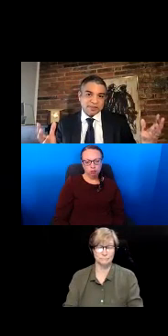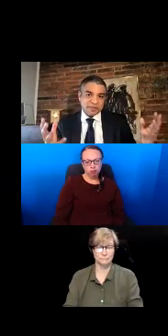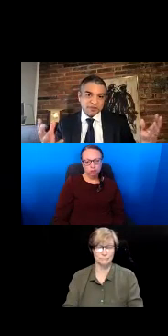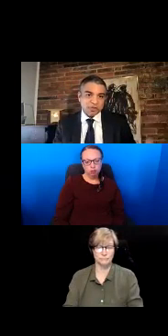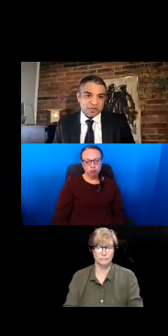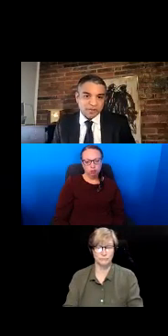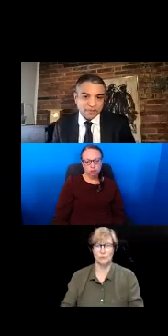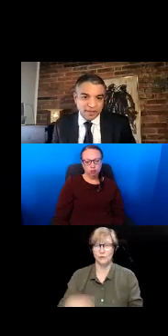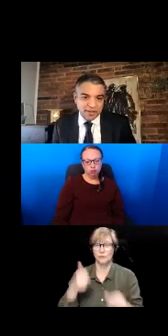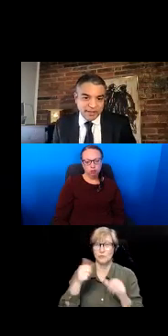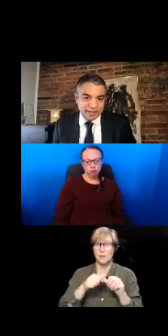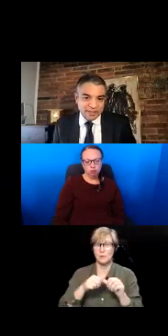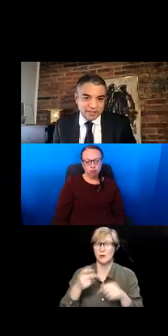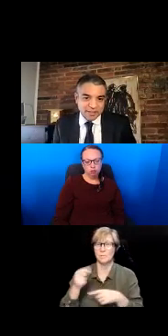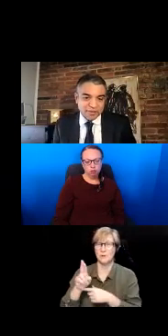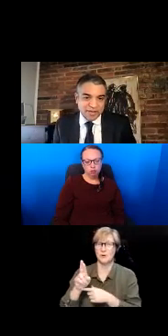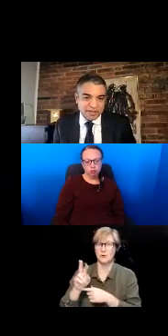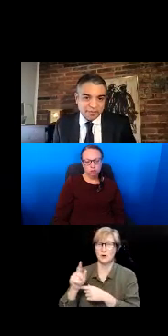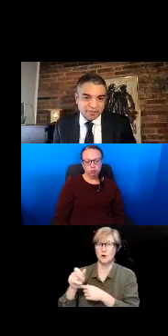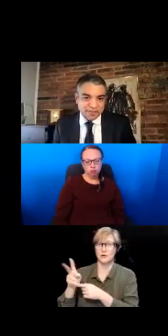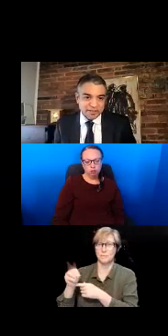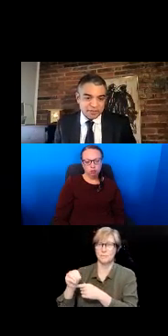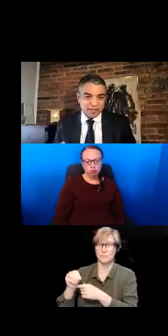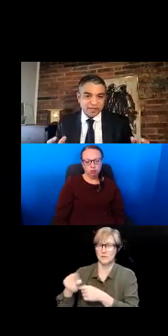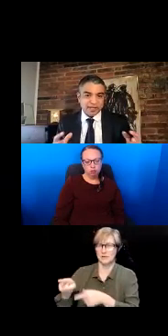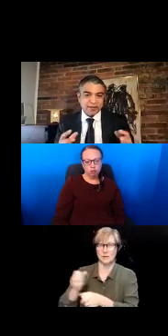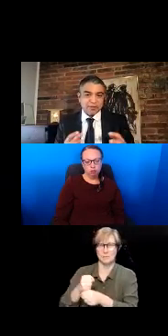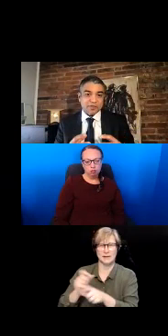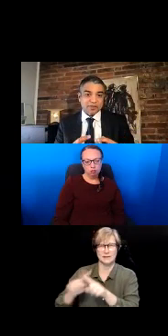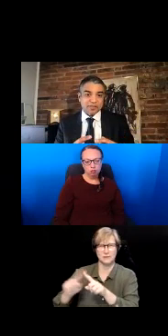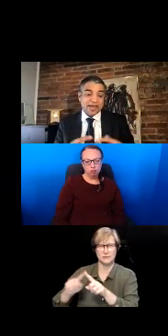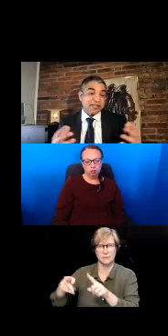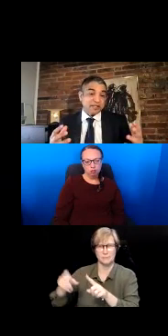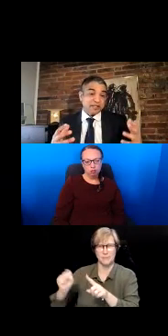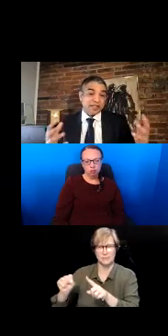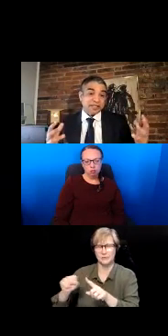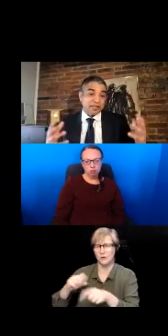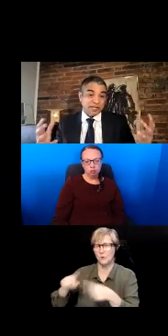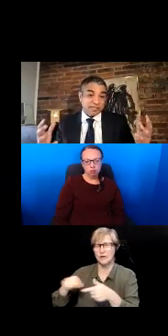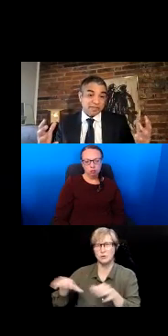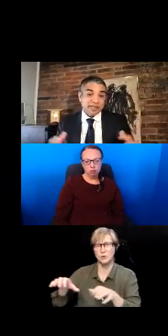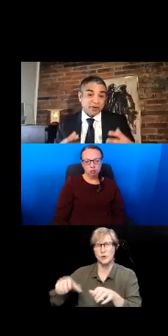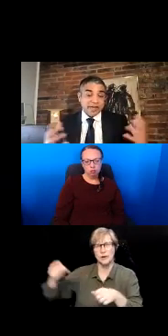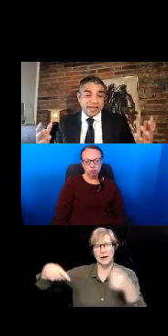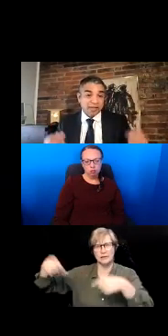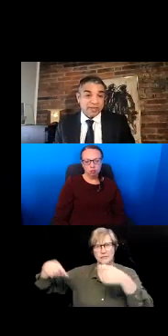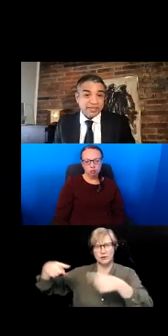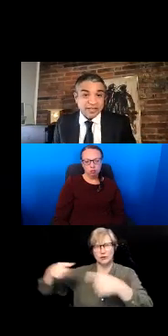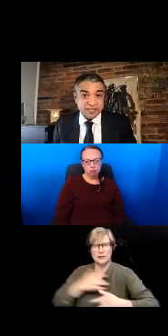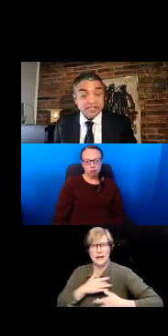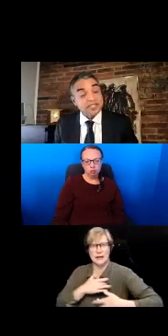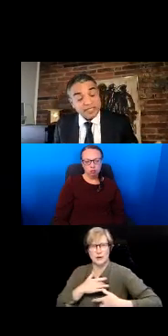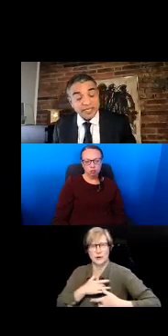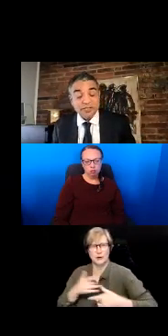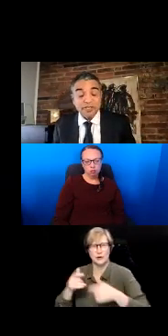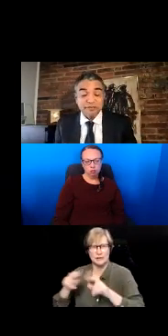maps that Peter Turkeltaub had created previously in doing a what's called an activation likelihood estimate, or AL